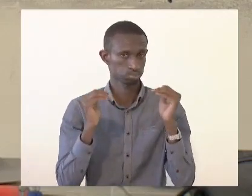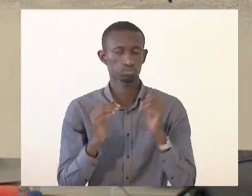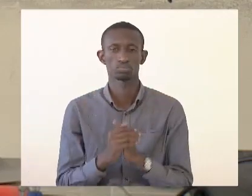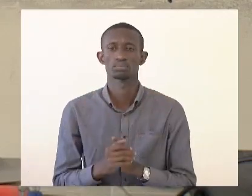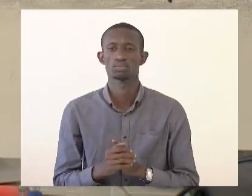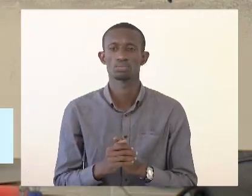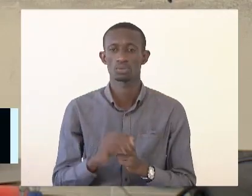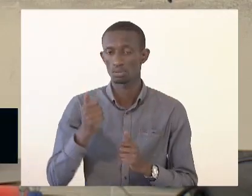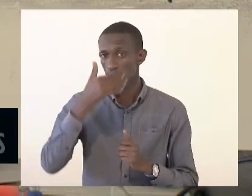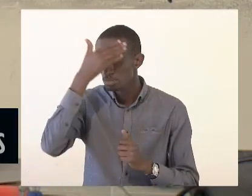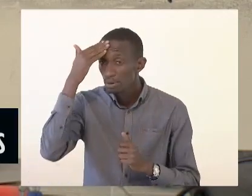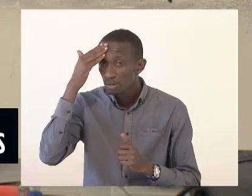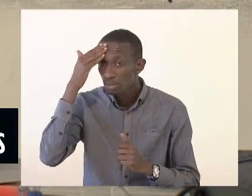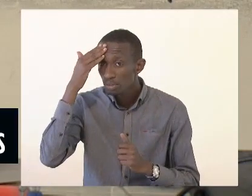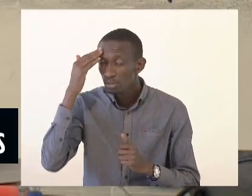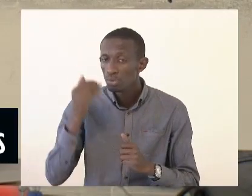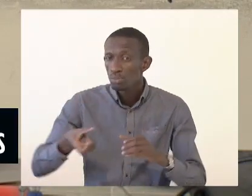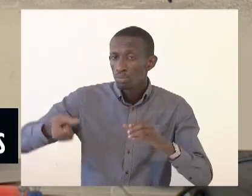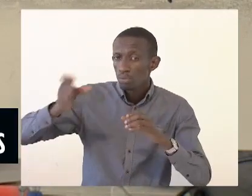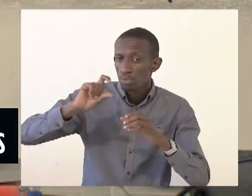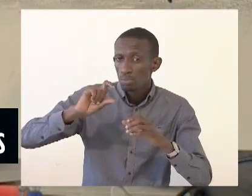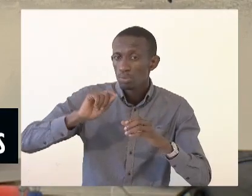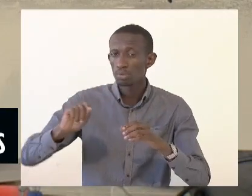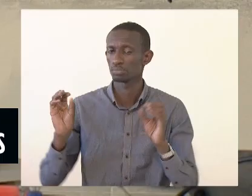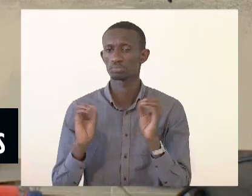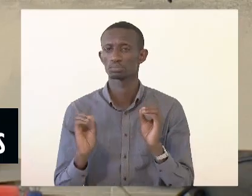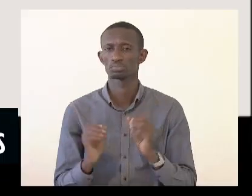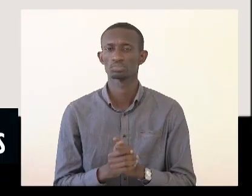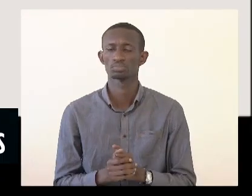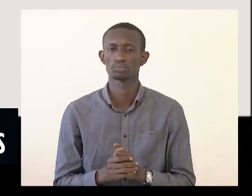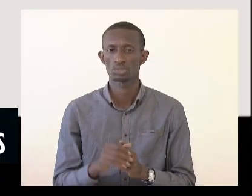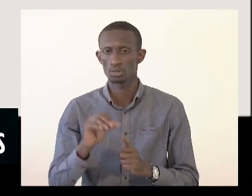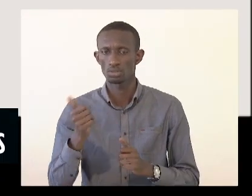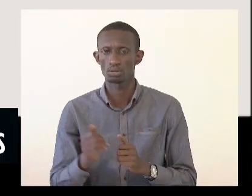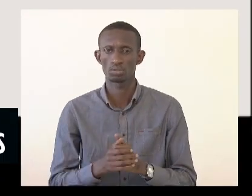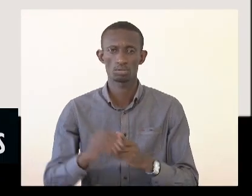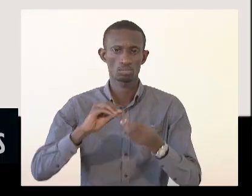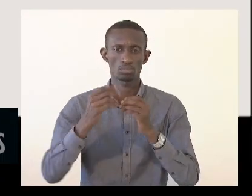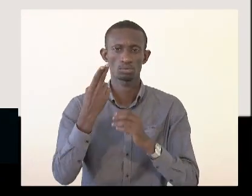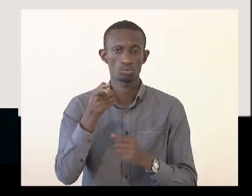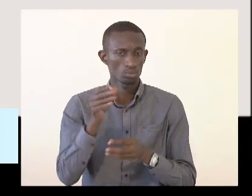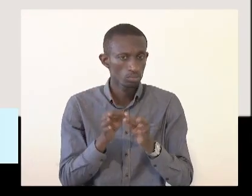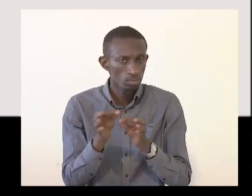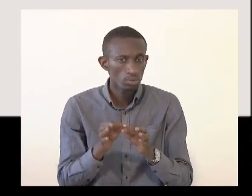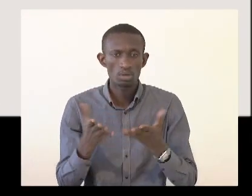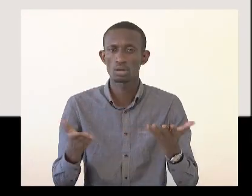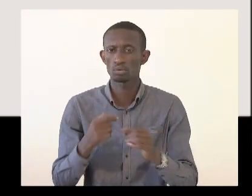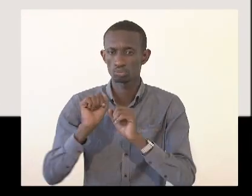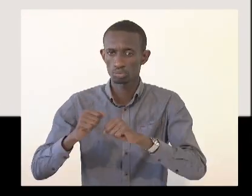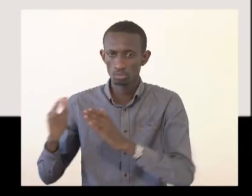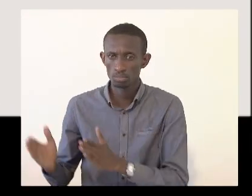and don't forget to include the state symbols. And then, number 2, you explain how you can